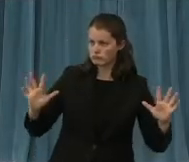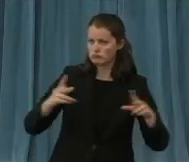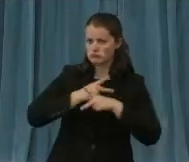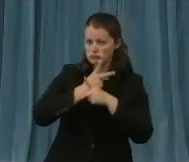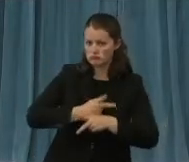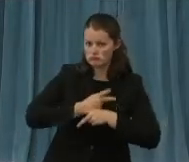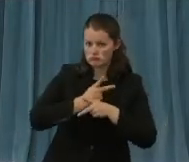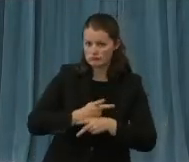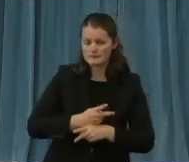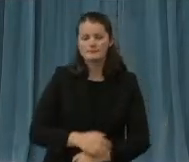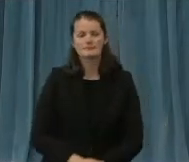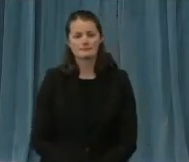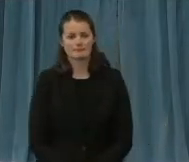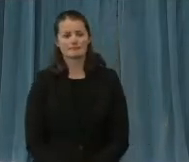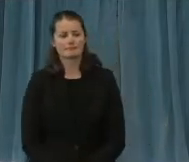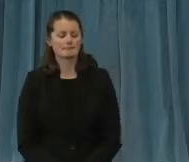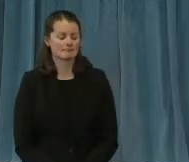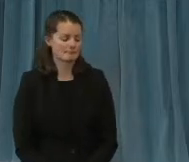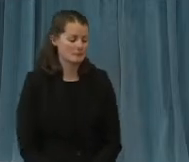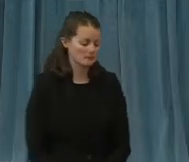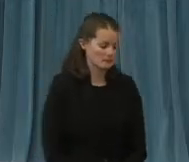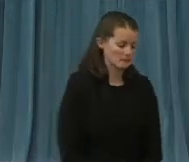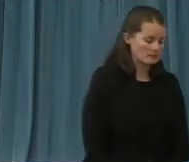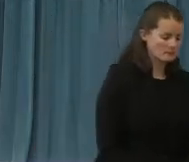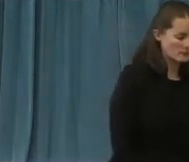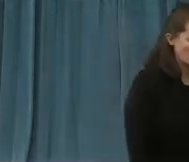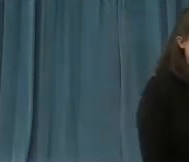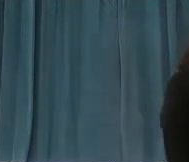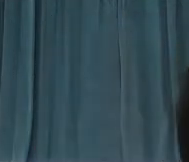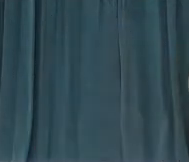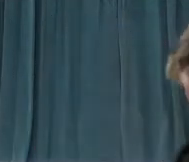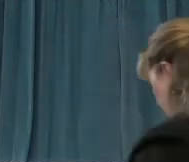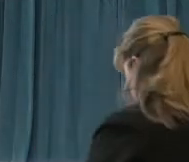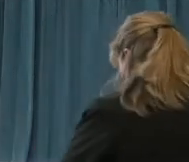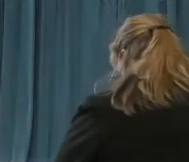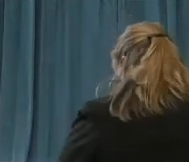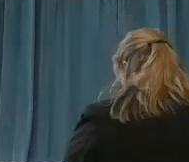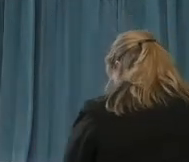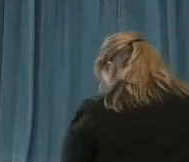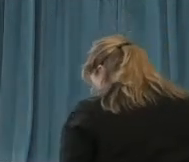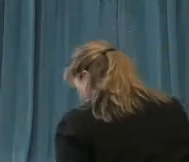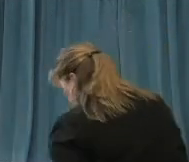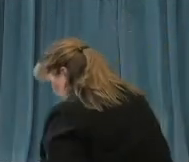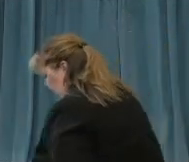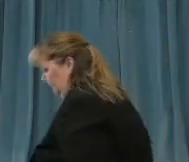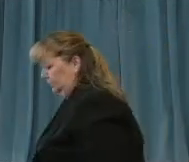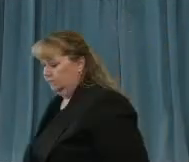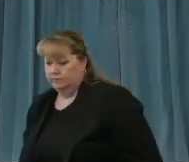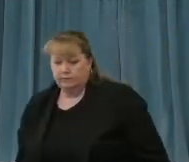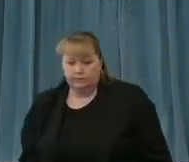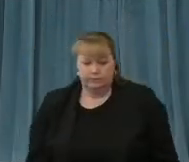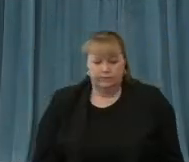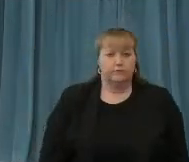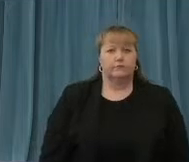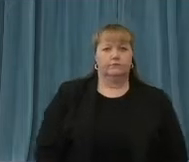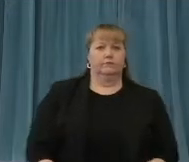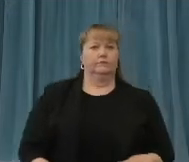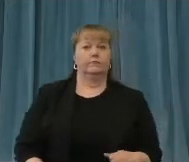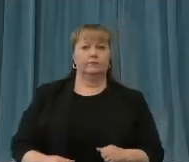Today, I wanted to get together with some of my team to present our planning framework for reopening